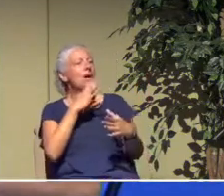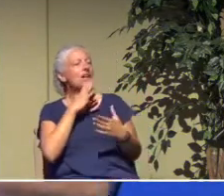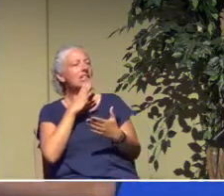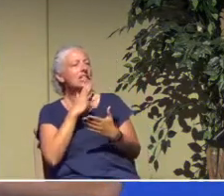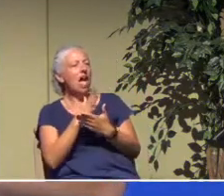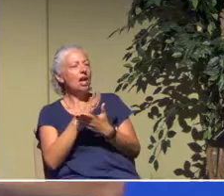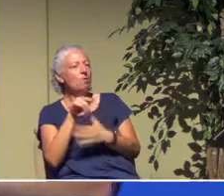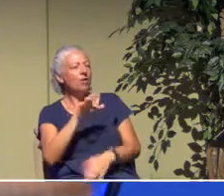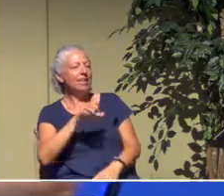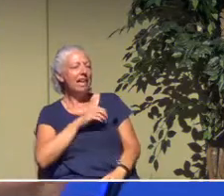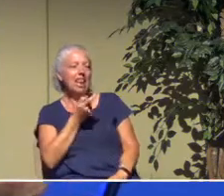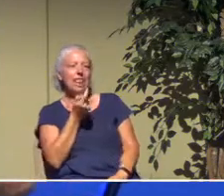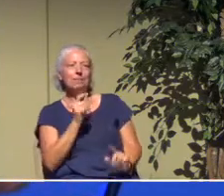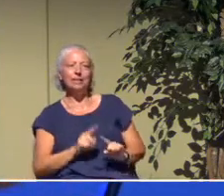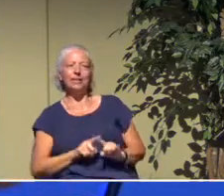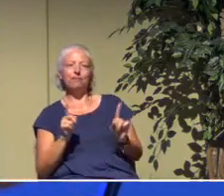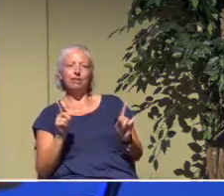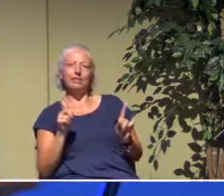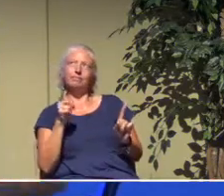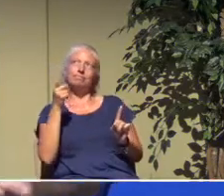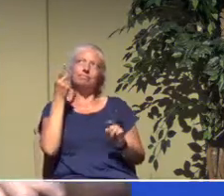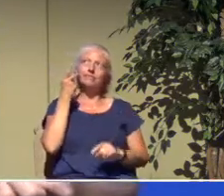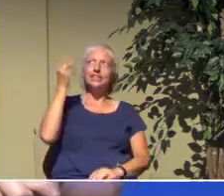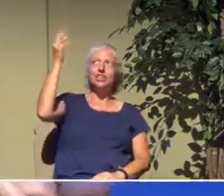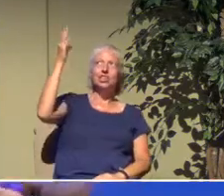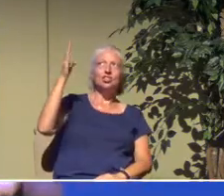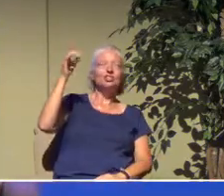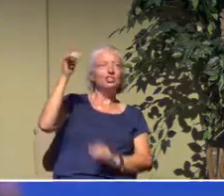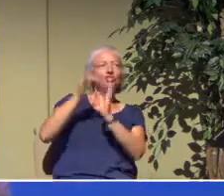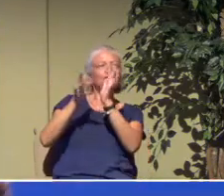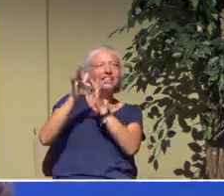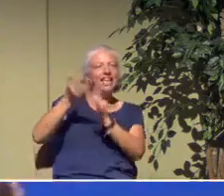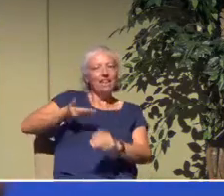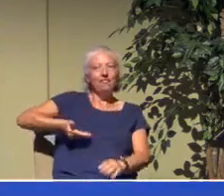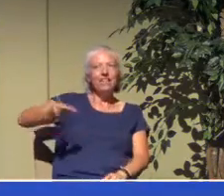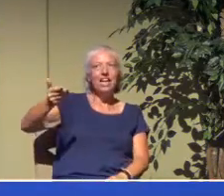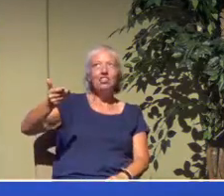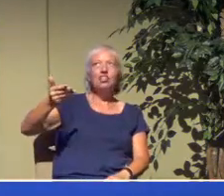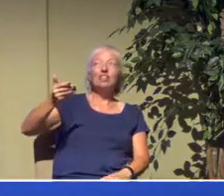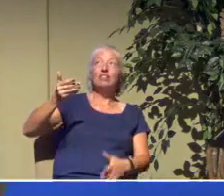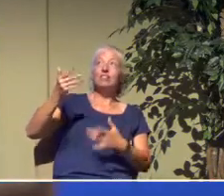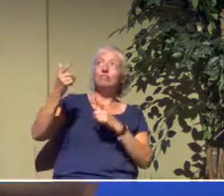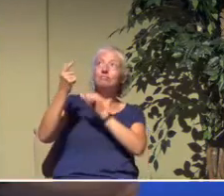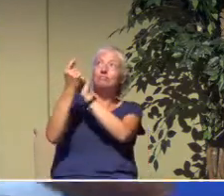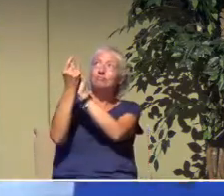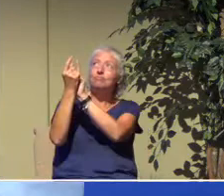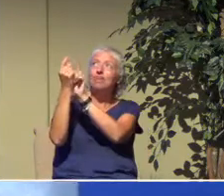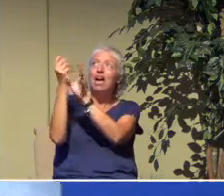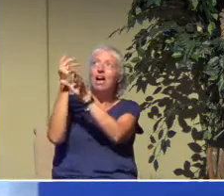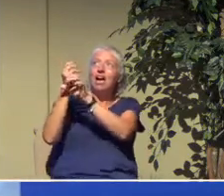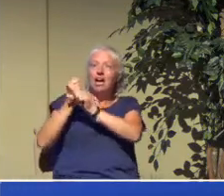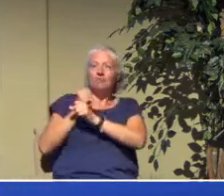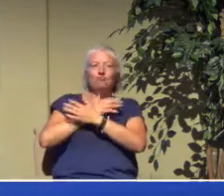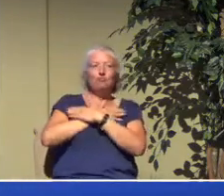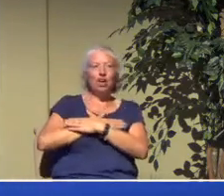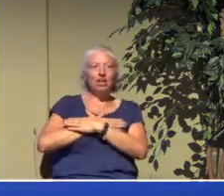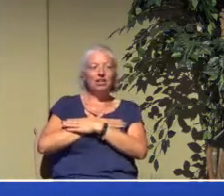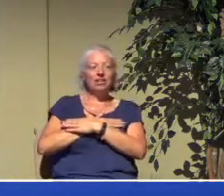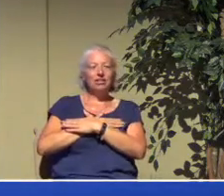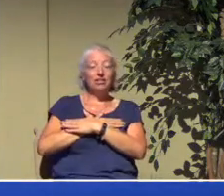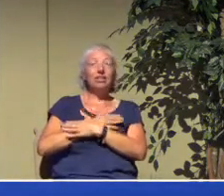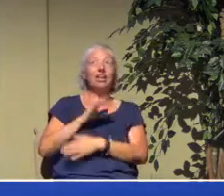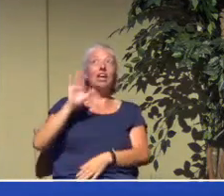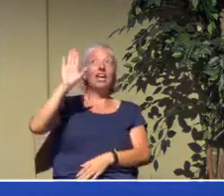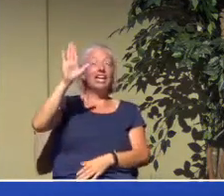at Jesus' invitation to us all today to come to him and find rest, because in it he describes himself as someone